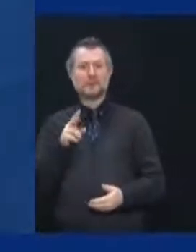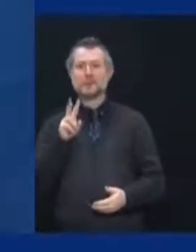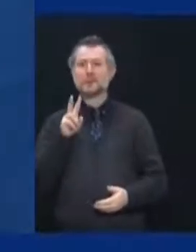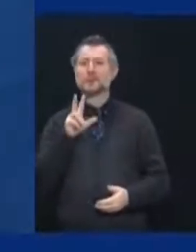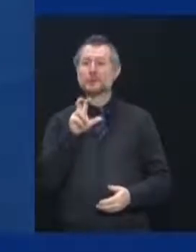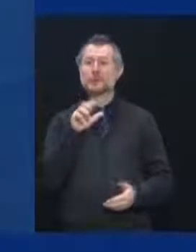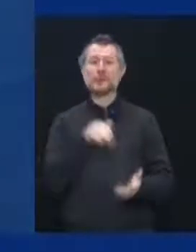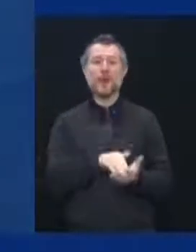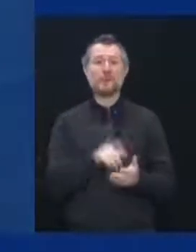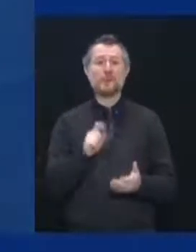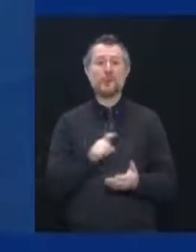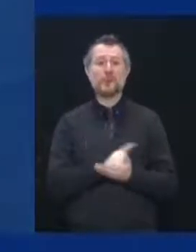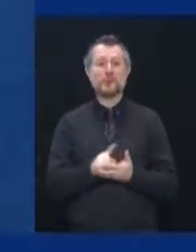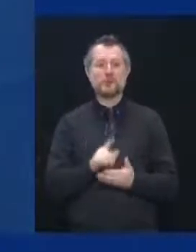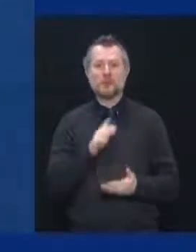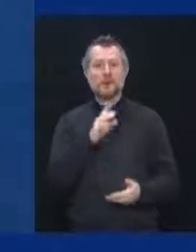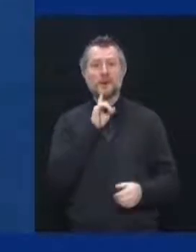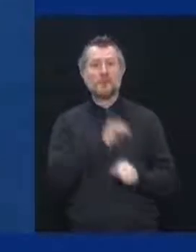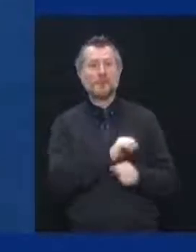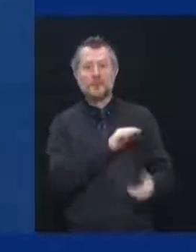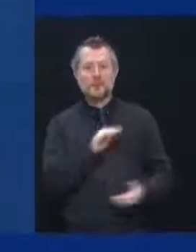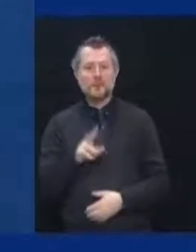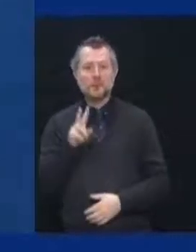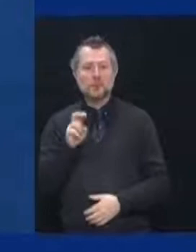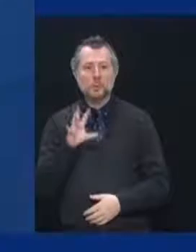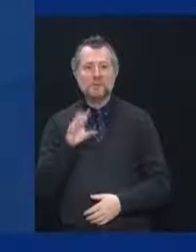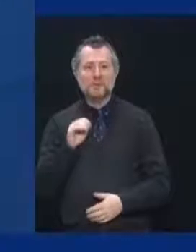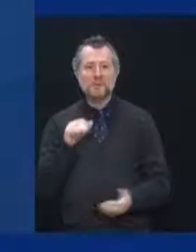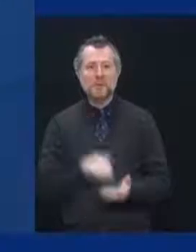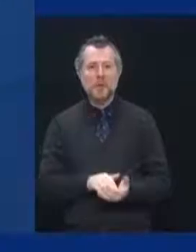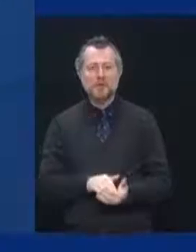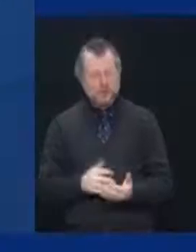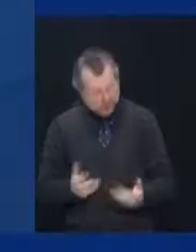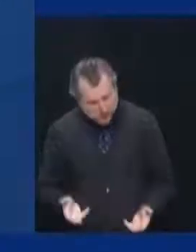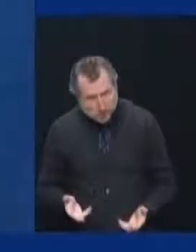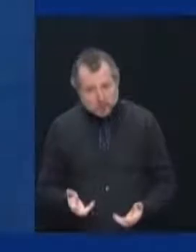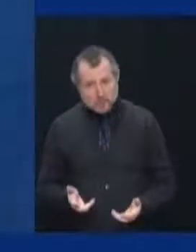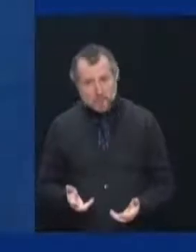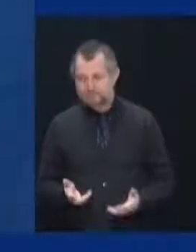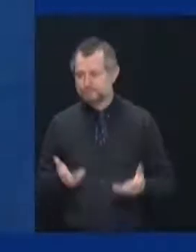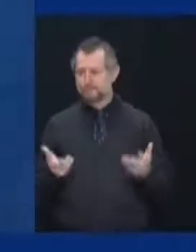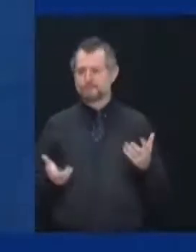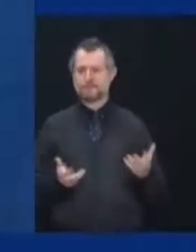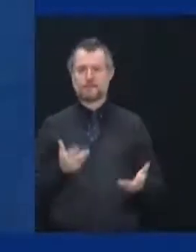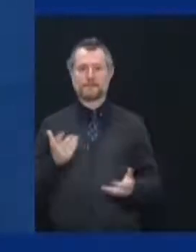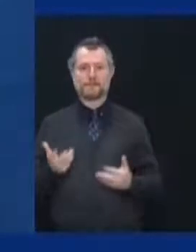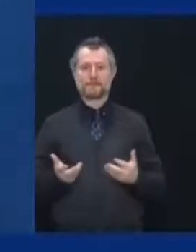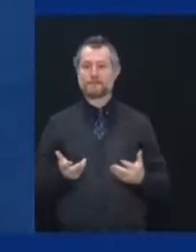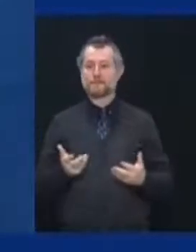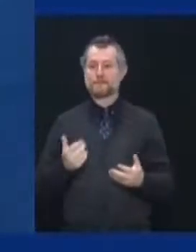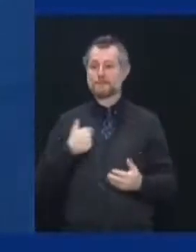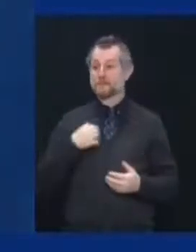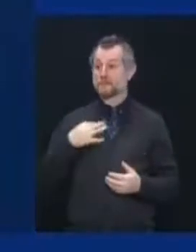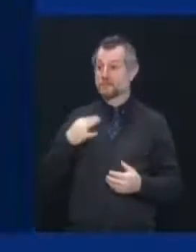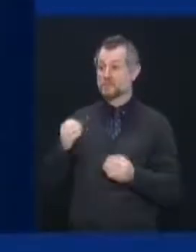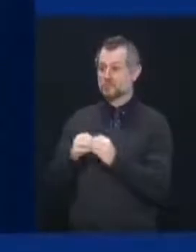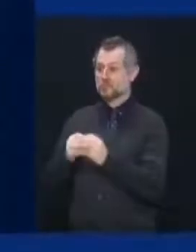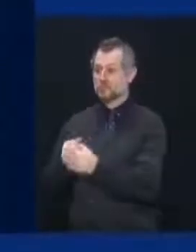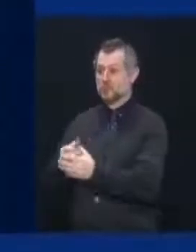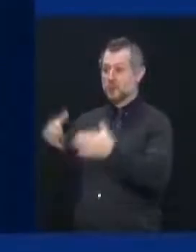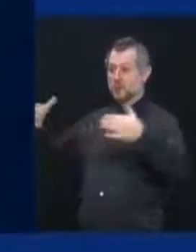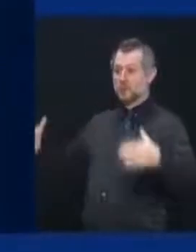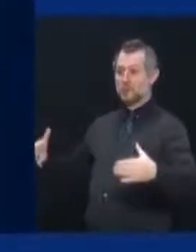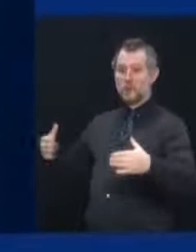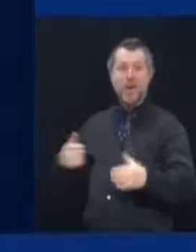300,000 dosages down to 250,000 dosages. So the eligibility opens up, the